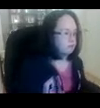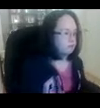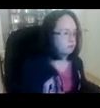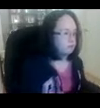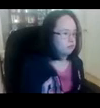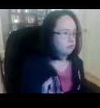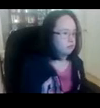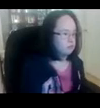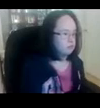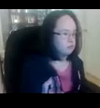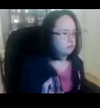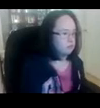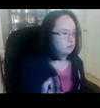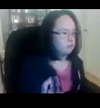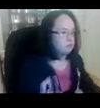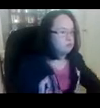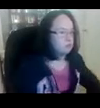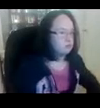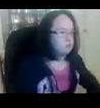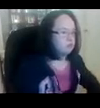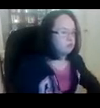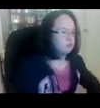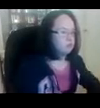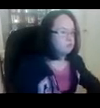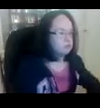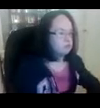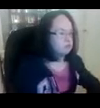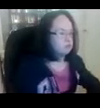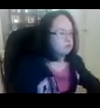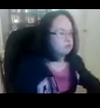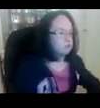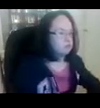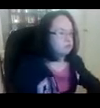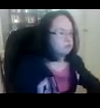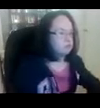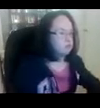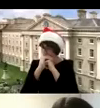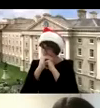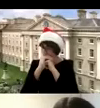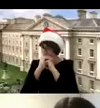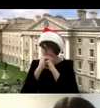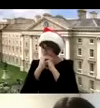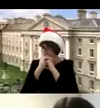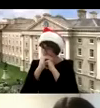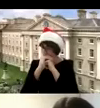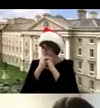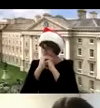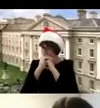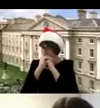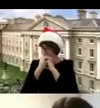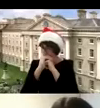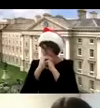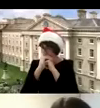a memory if we even remember it okay so that's the first thing this is not normal so don't worry about being a little bit upset being a little bit